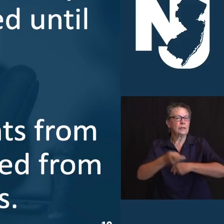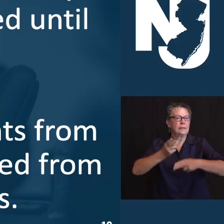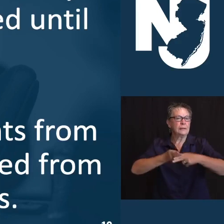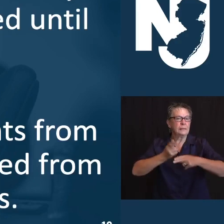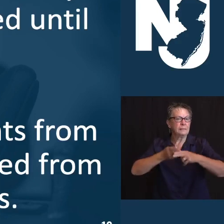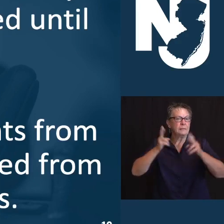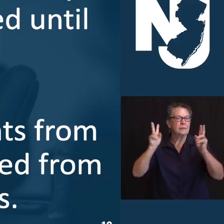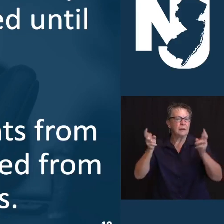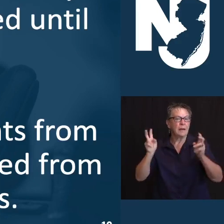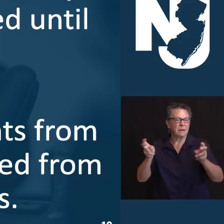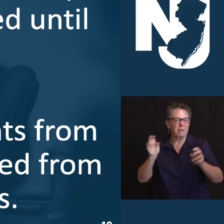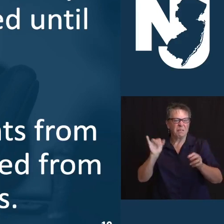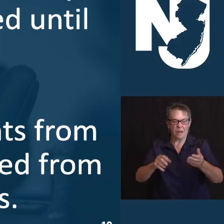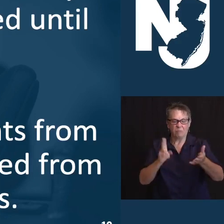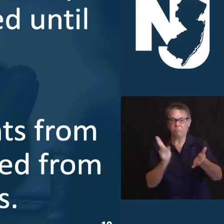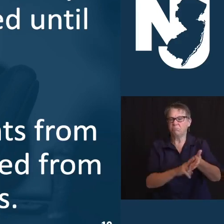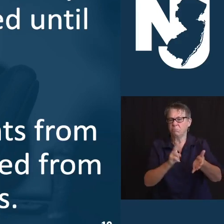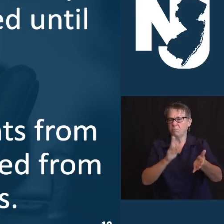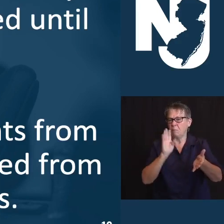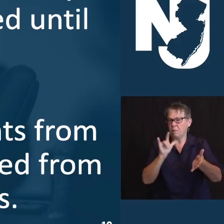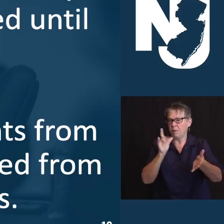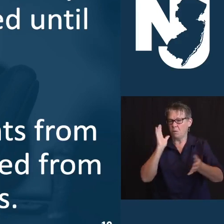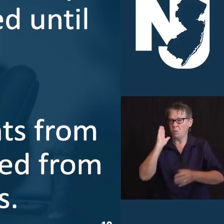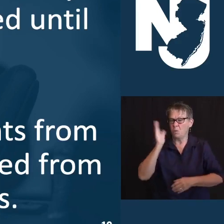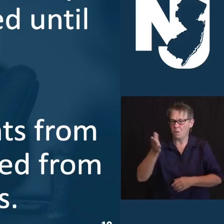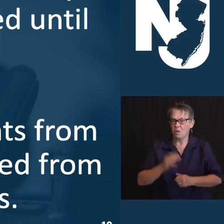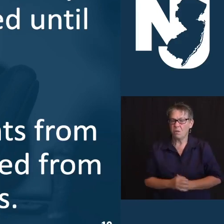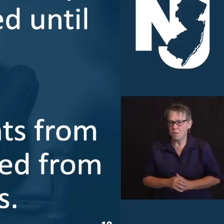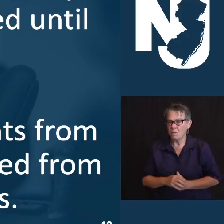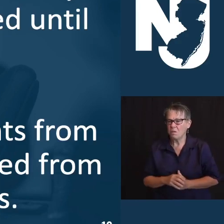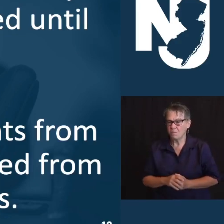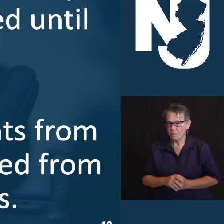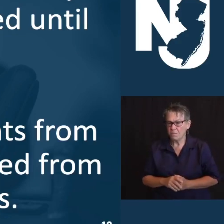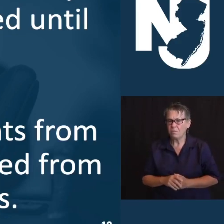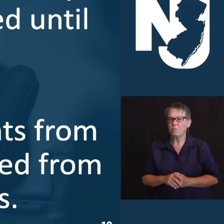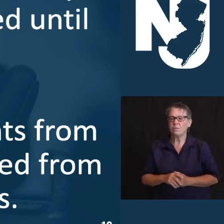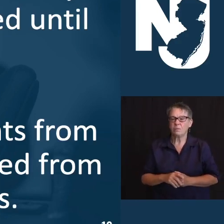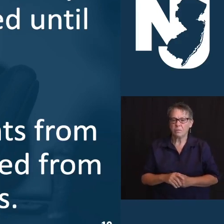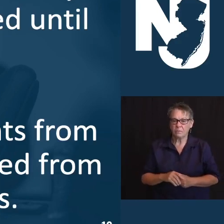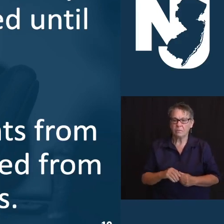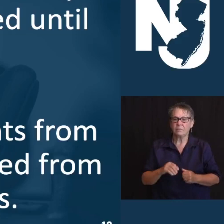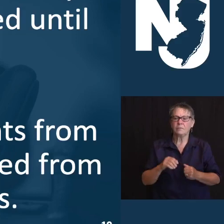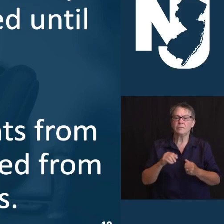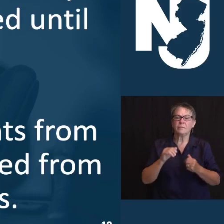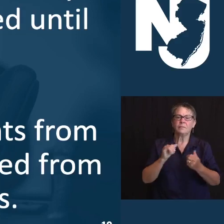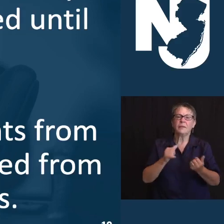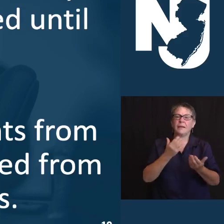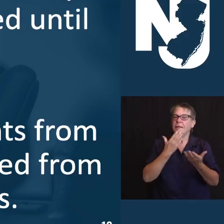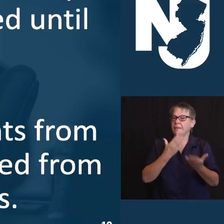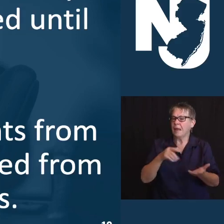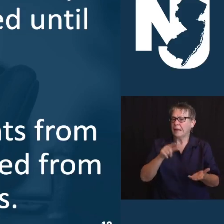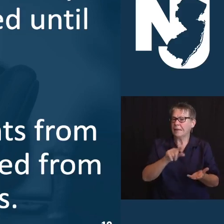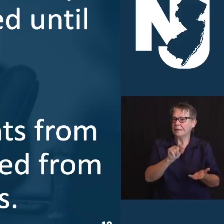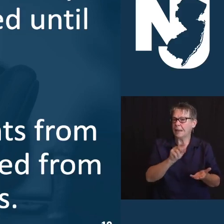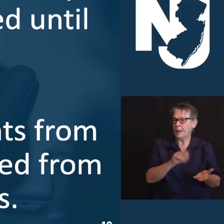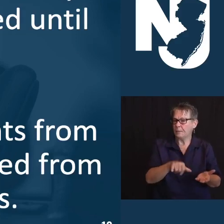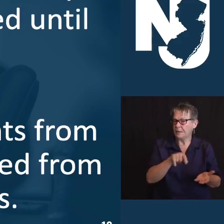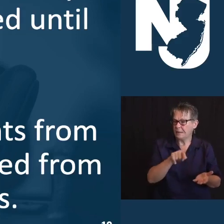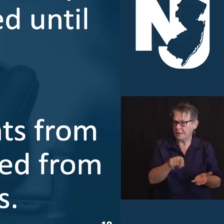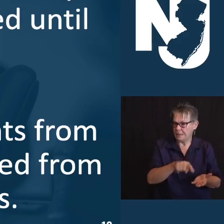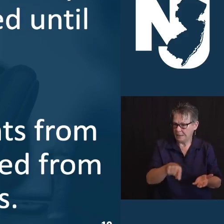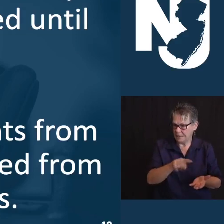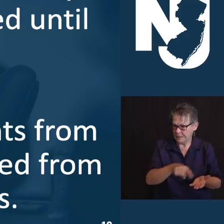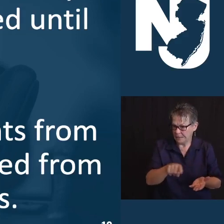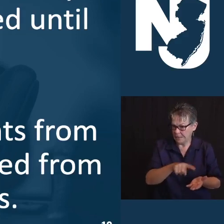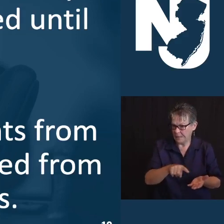Fund, which continues to not only raise money, but take that money and put it right where we need it the most. And I can't